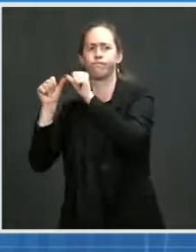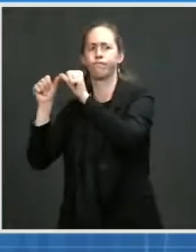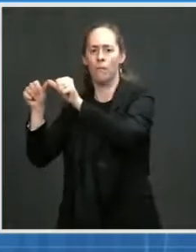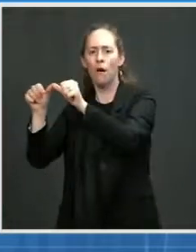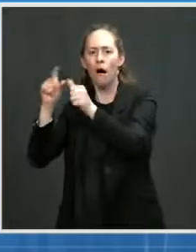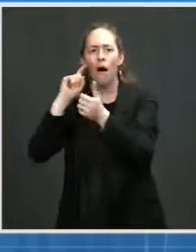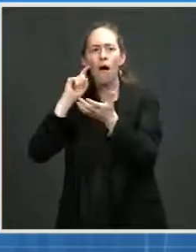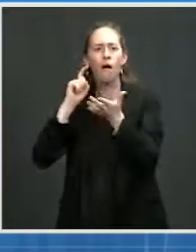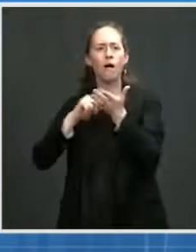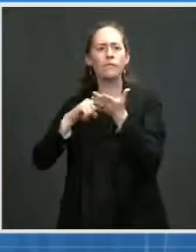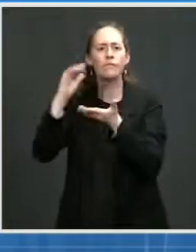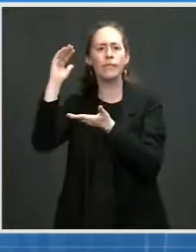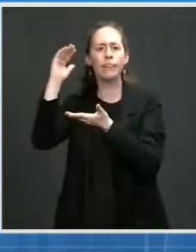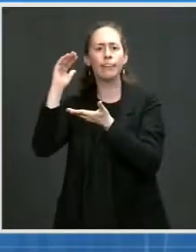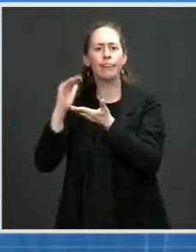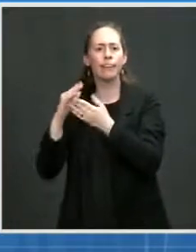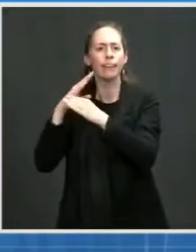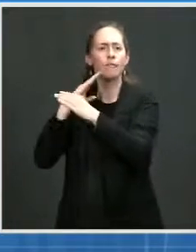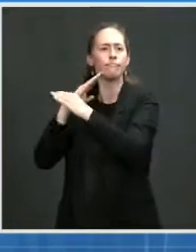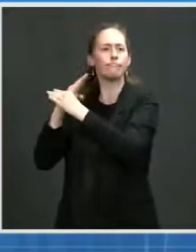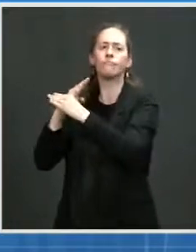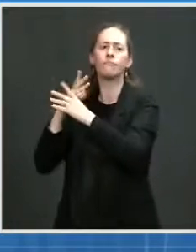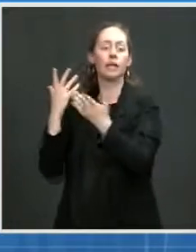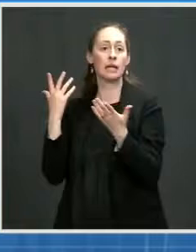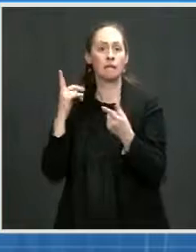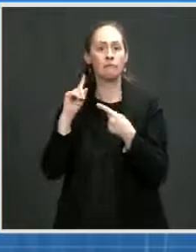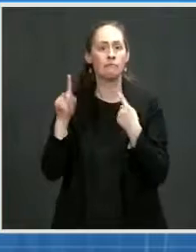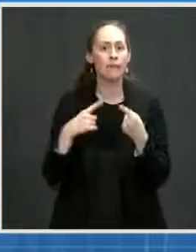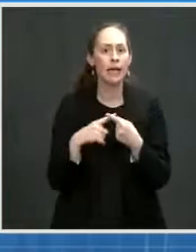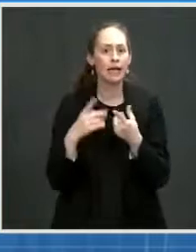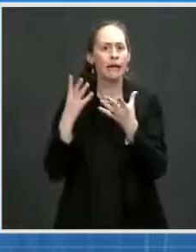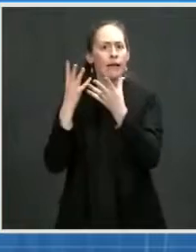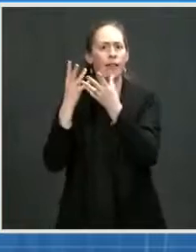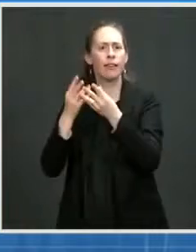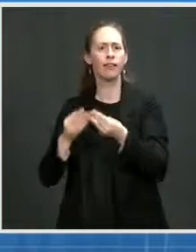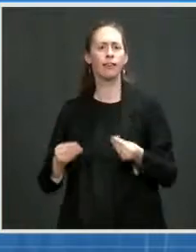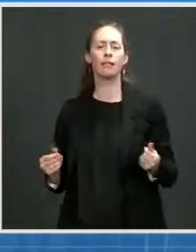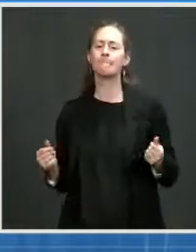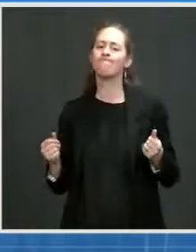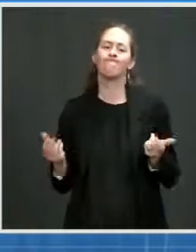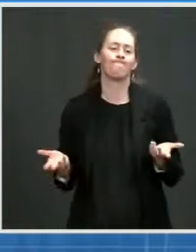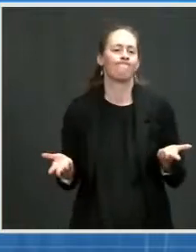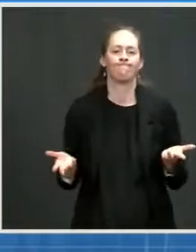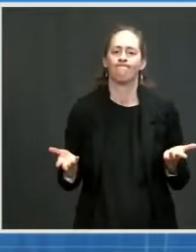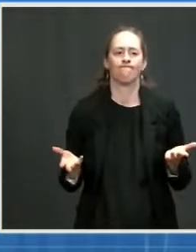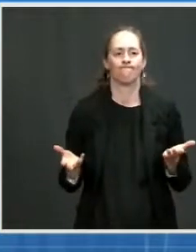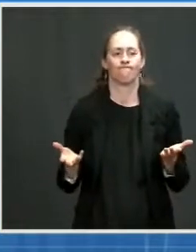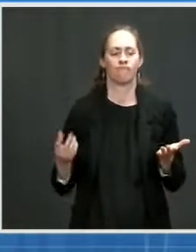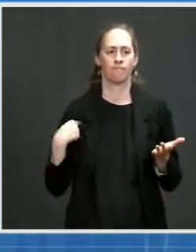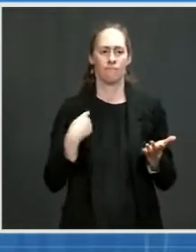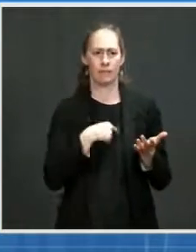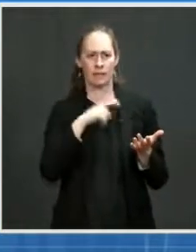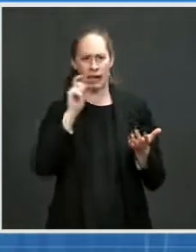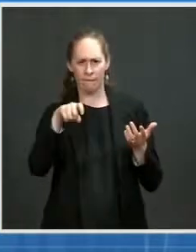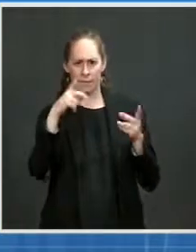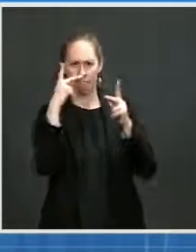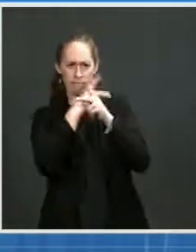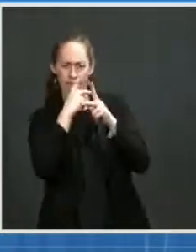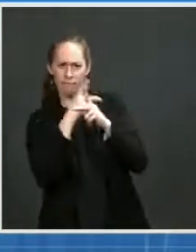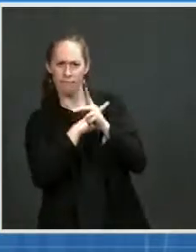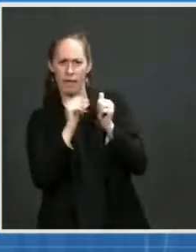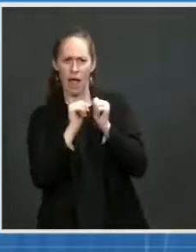to that, but what we are doing just to preemptively get to the point where we'll be able to do it is that there are a number of studies